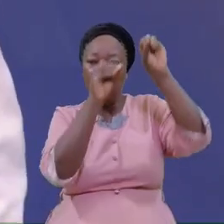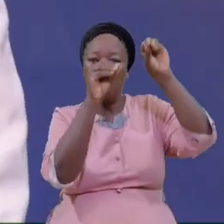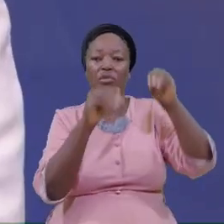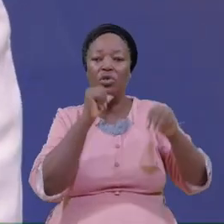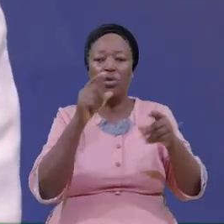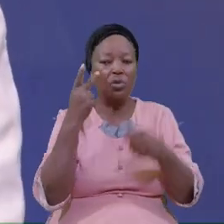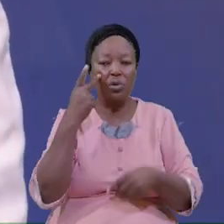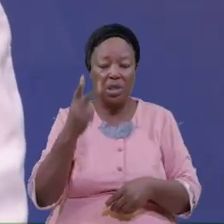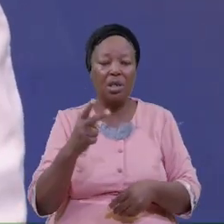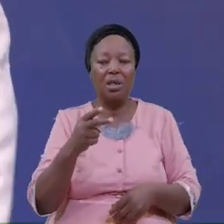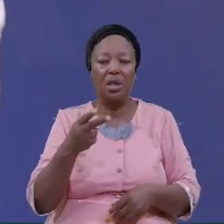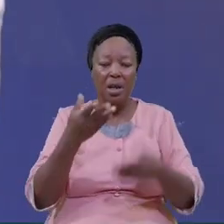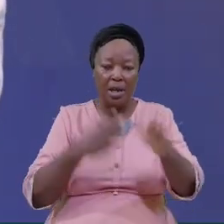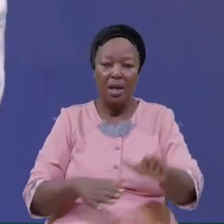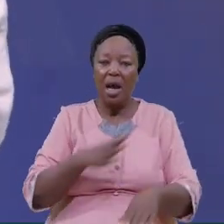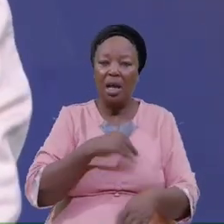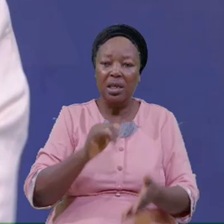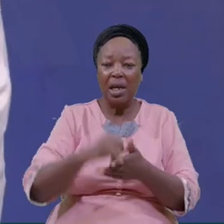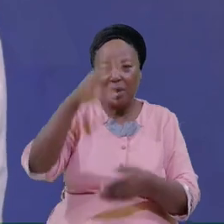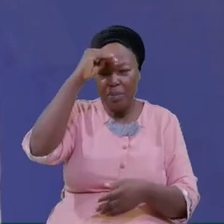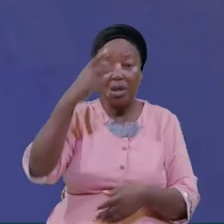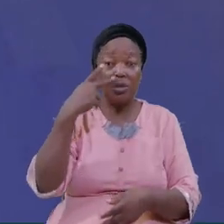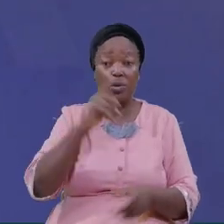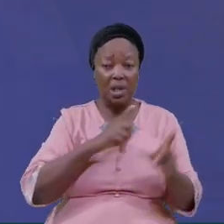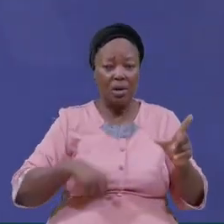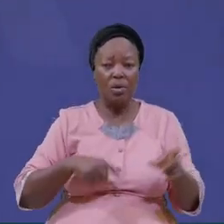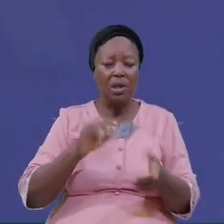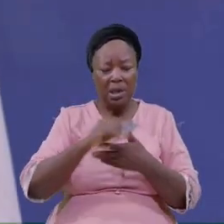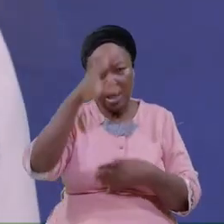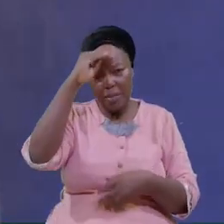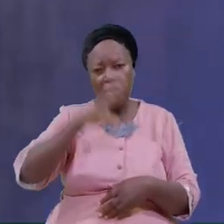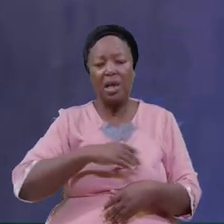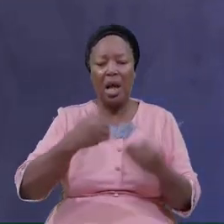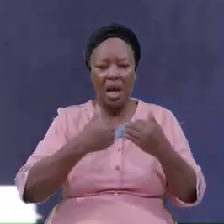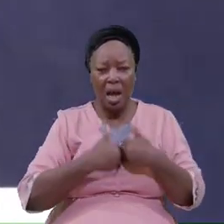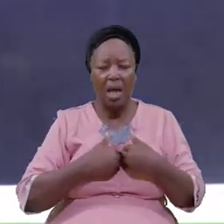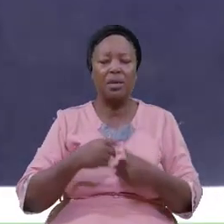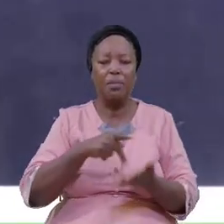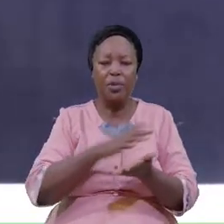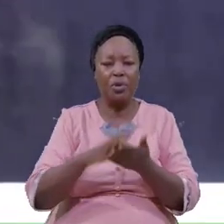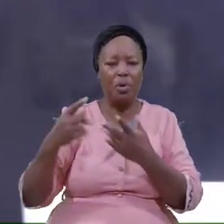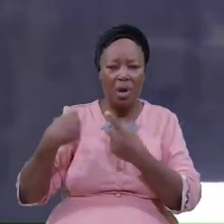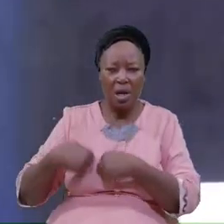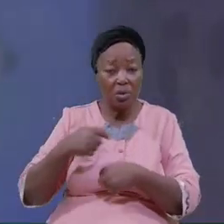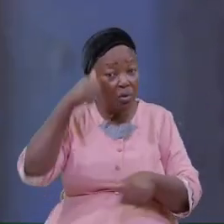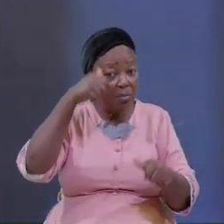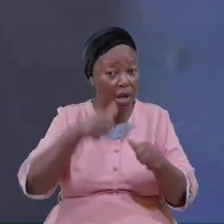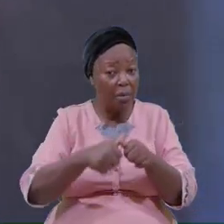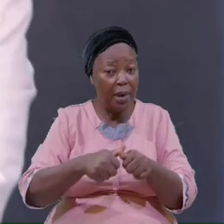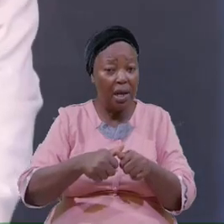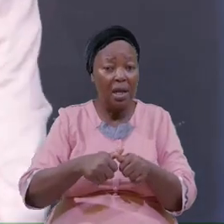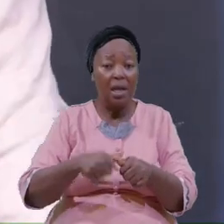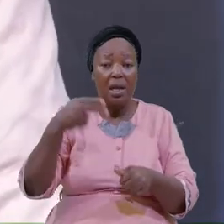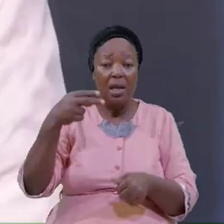that man saw the Lord. He had pure heart. Et cet homme a vu le Saint, il avait un cœur pur. You remember Ezekiah? Appelez-vous